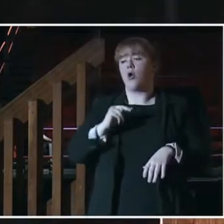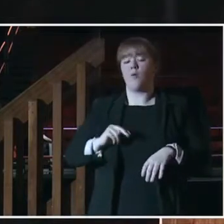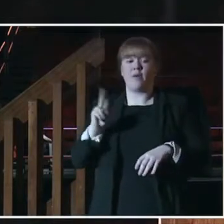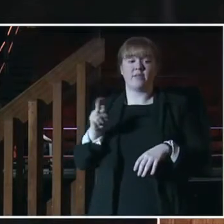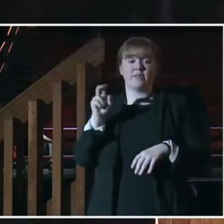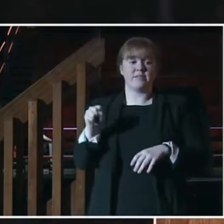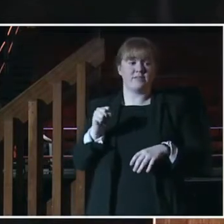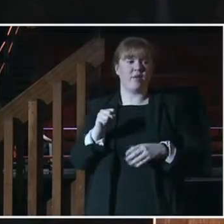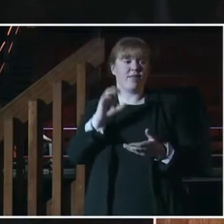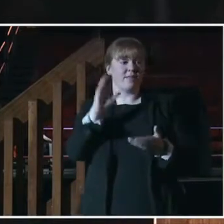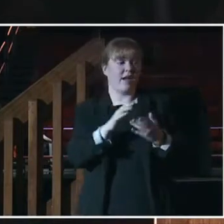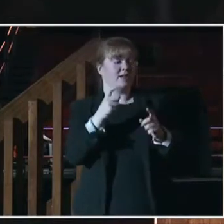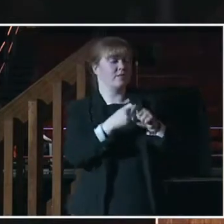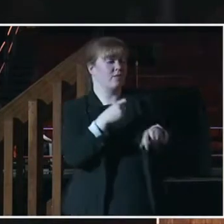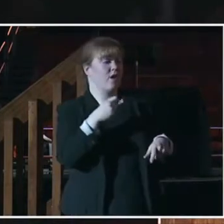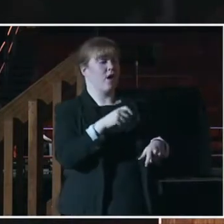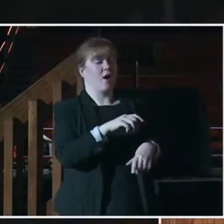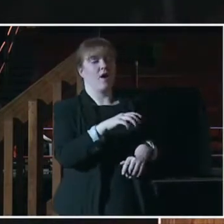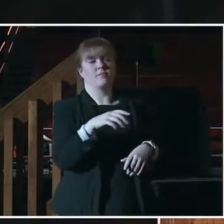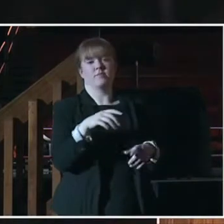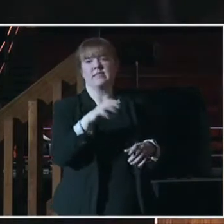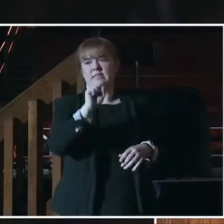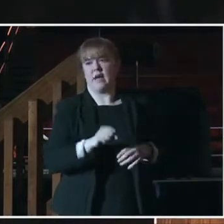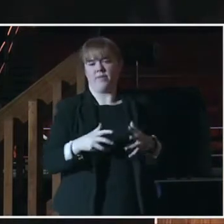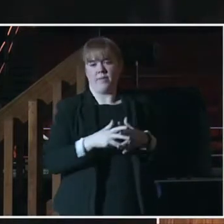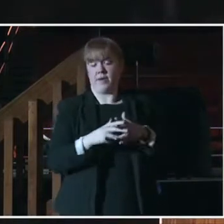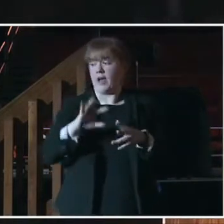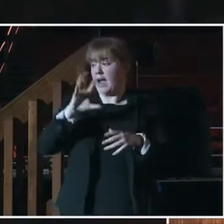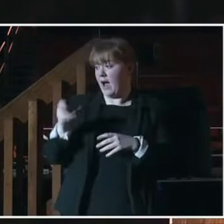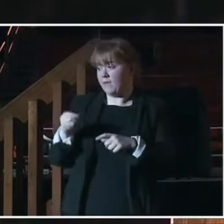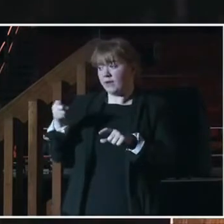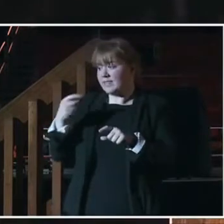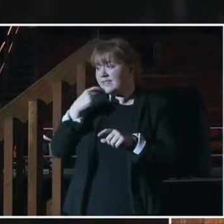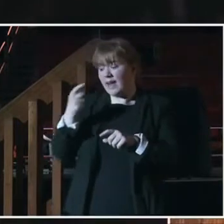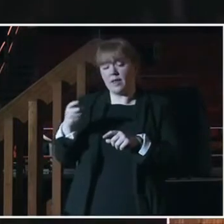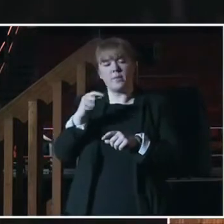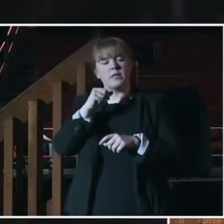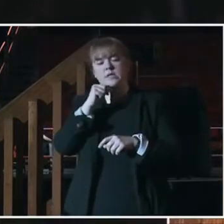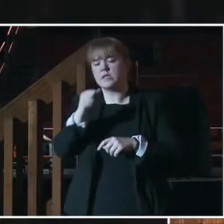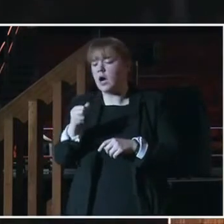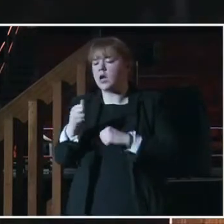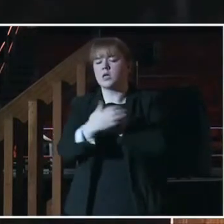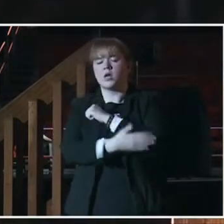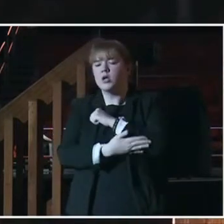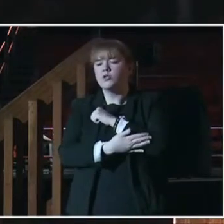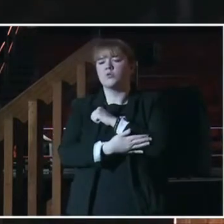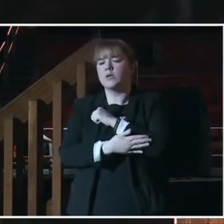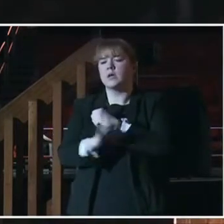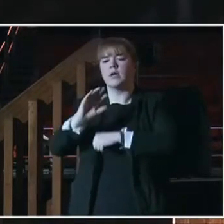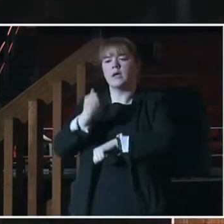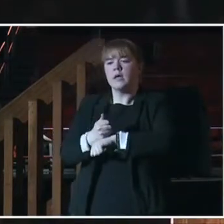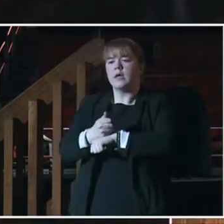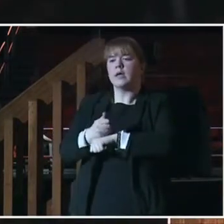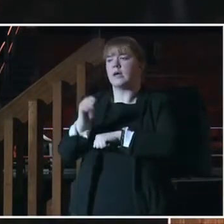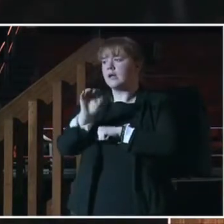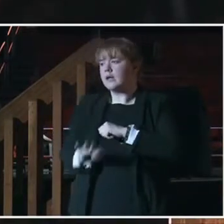less from El Salvador and Haiti. Oh, in Africa, somebody should tell him that it's not a country, it's a continent, and it's a rich one, the